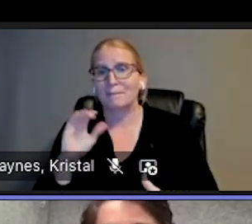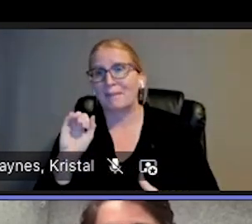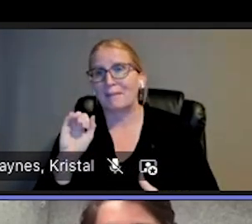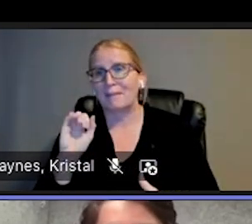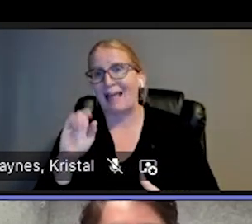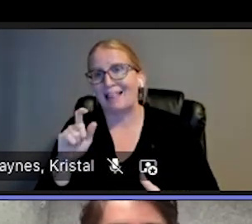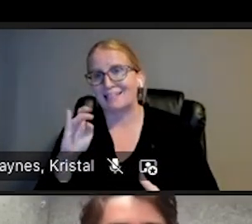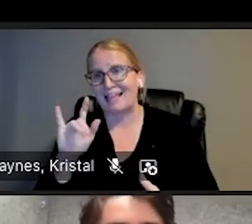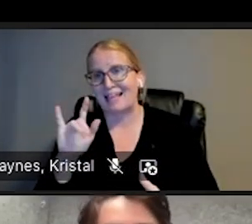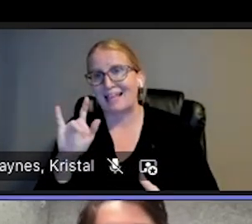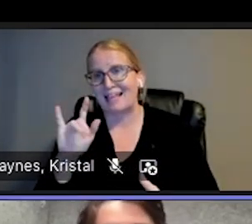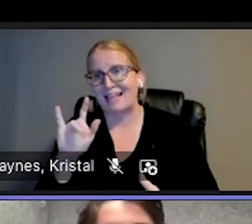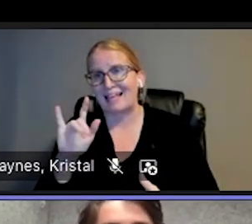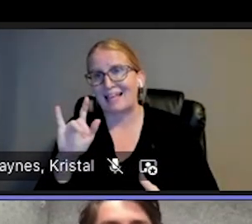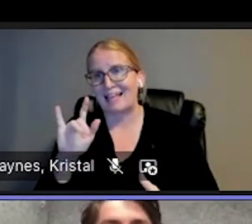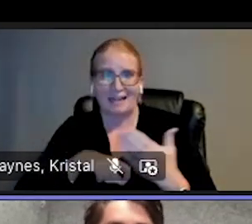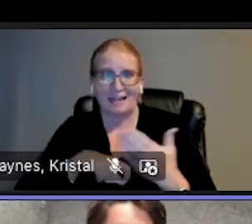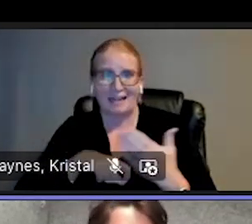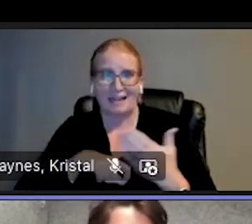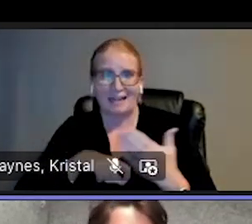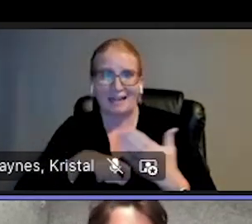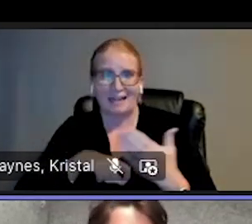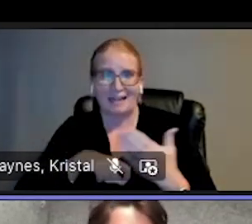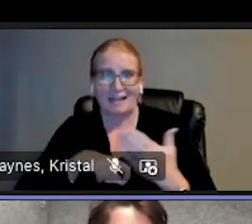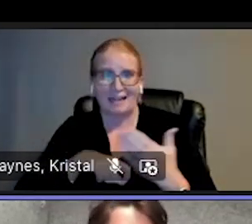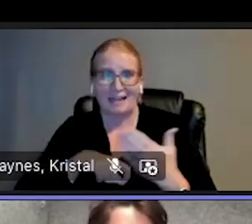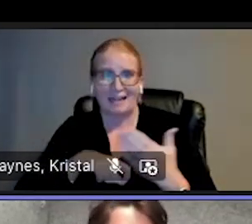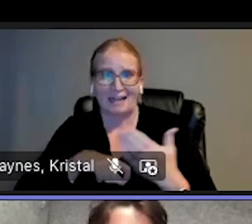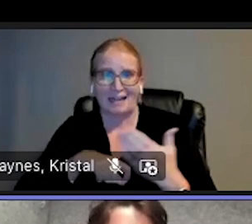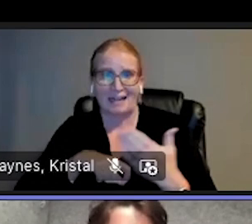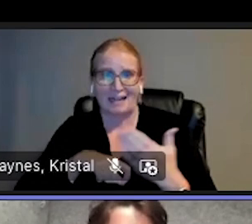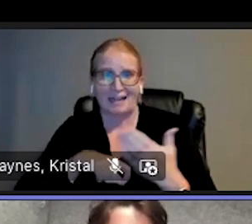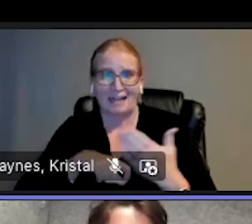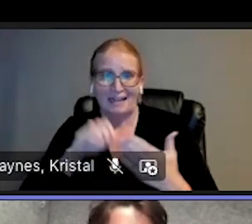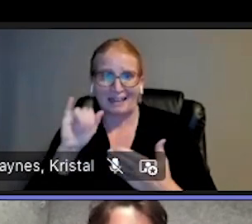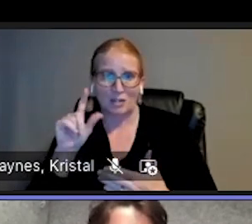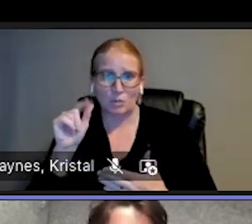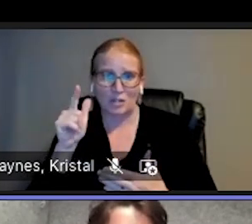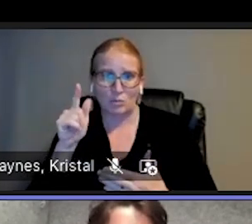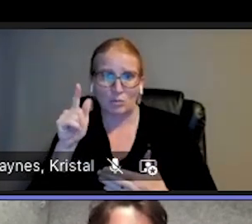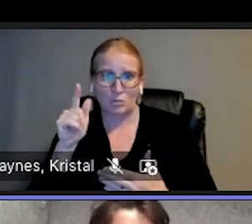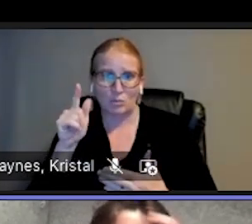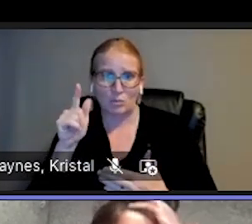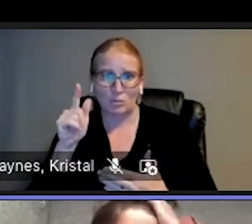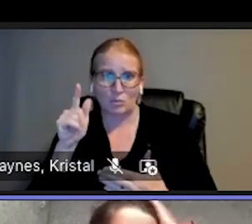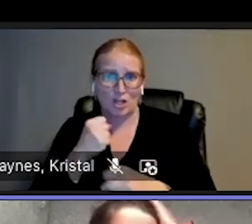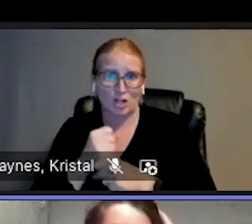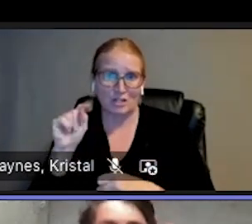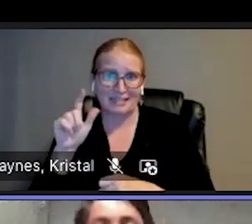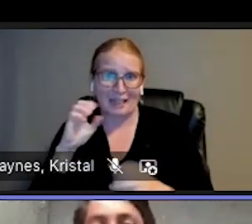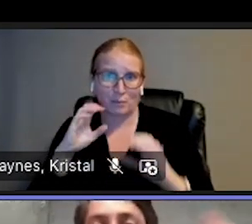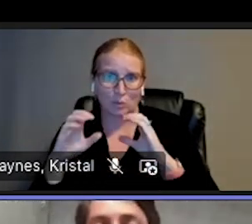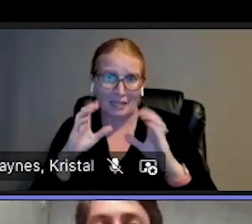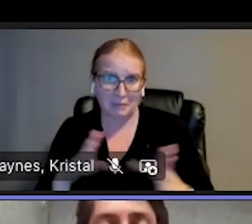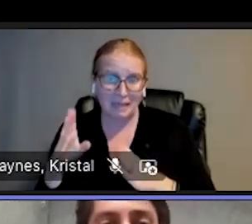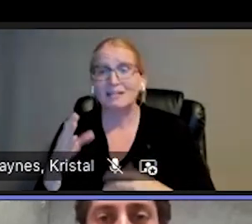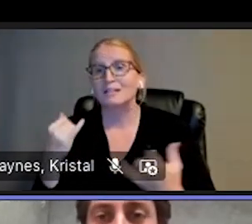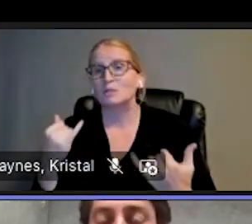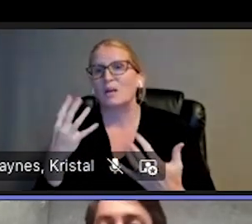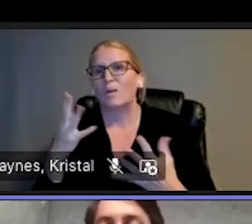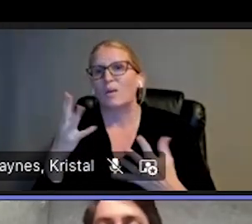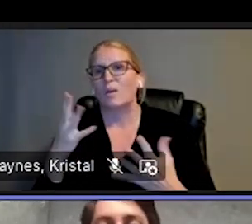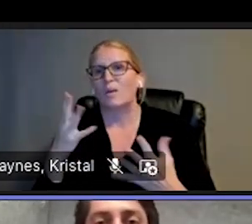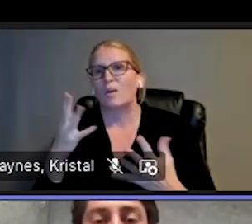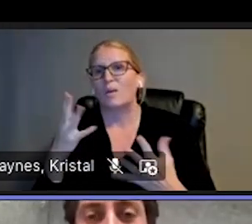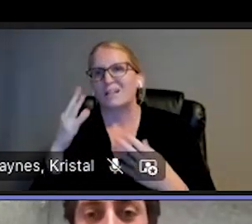plan. Today, I'm going to give you a little bit of context about the plan and the moment in time with which we put